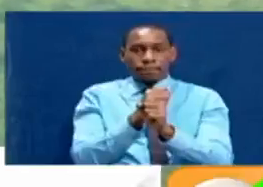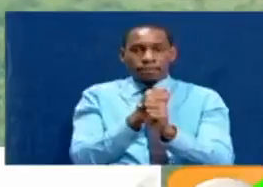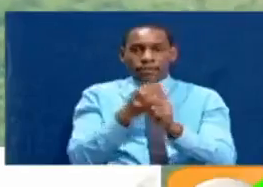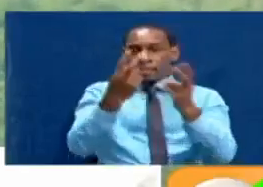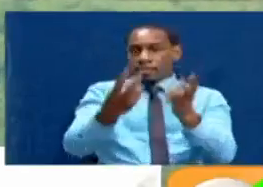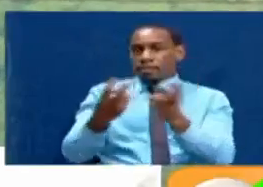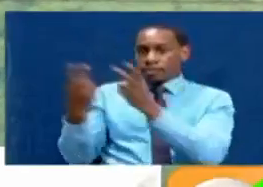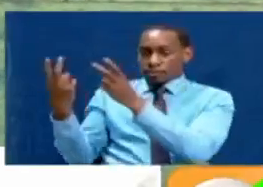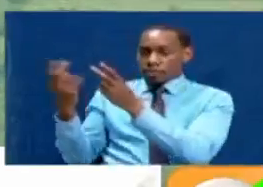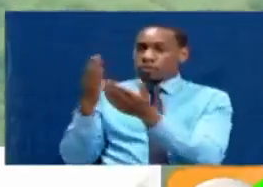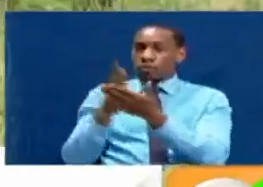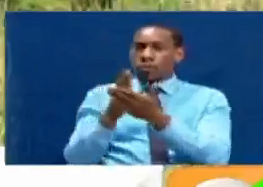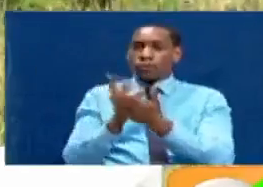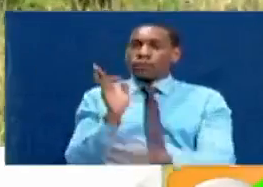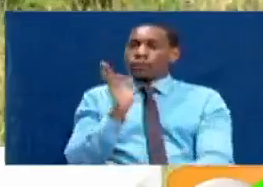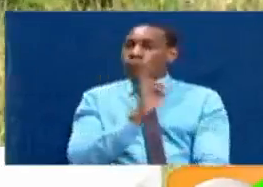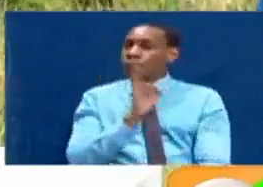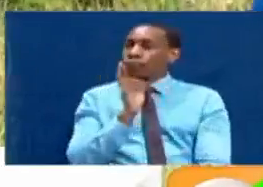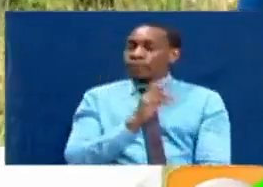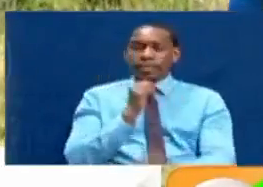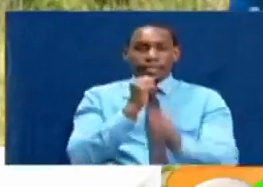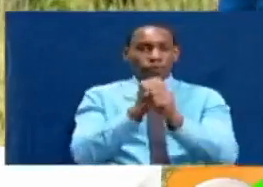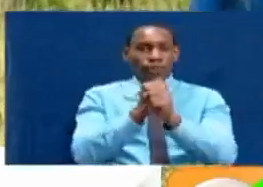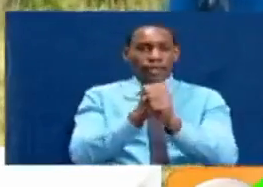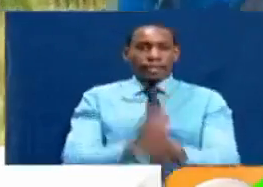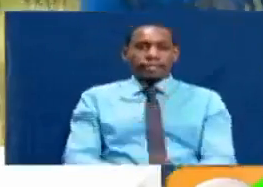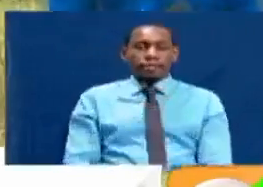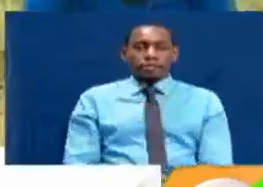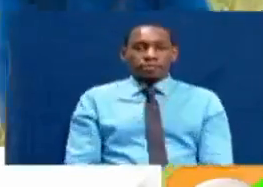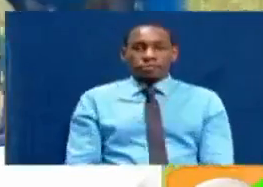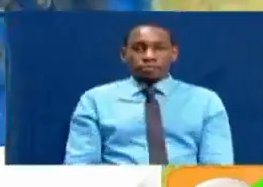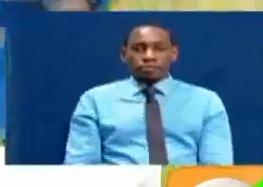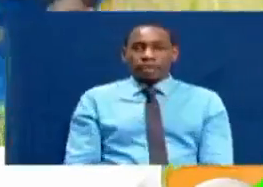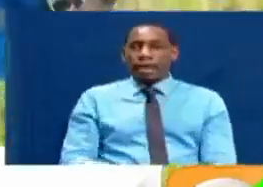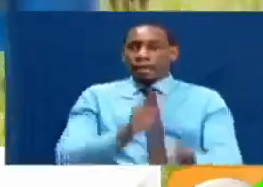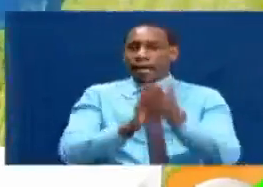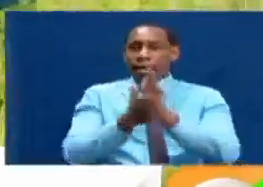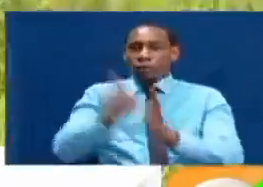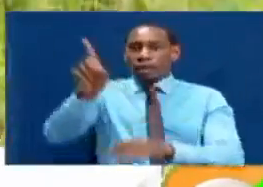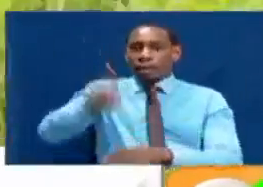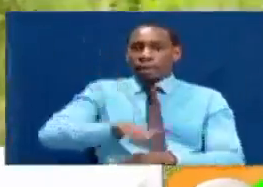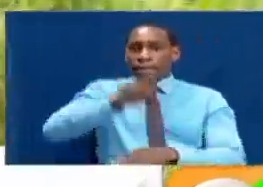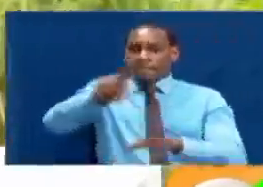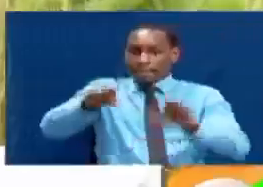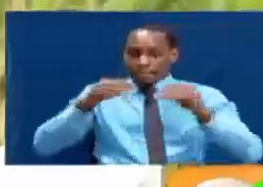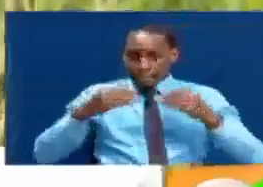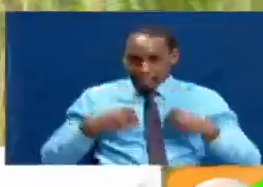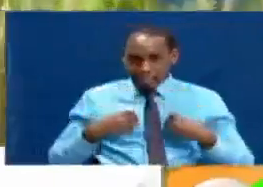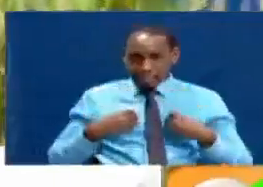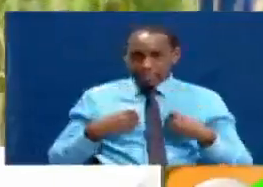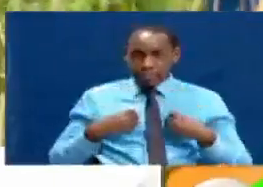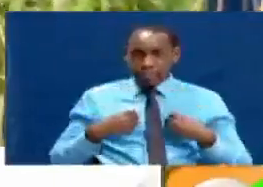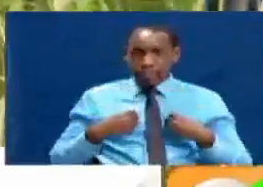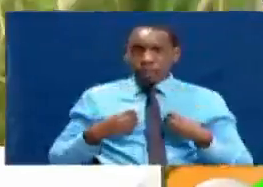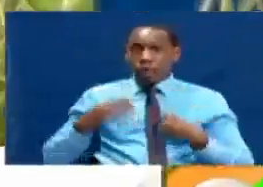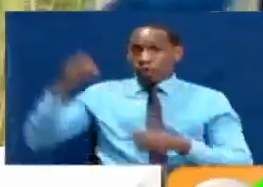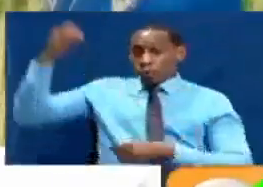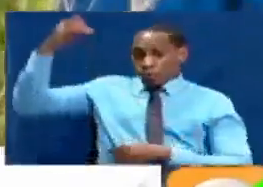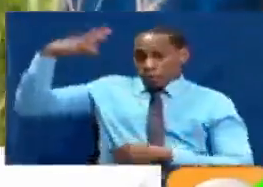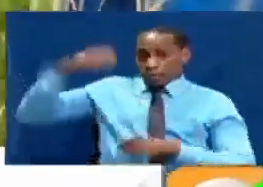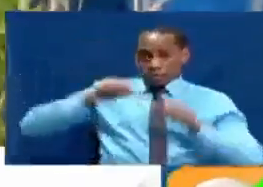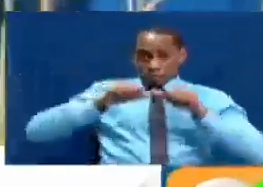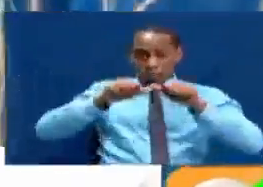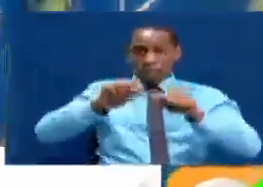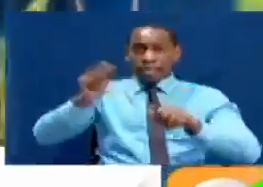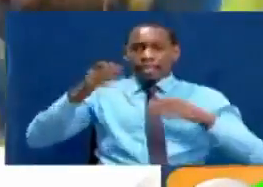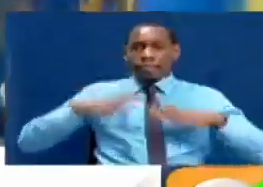This is an extremely dangerous occupation. No mistakes is allowed in that department. It's still live. Kenyans